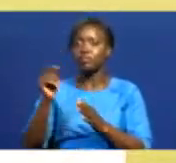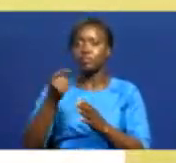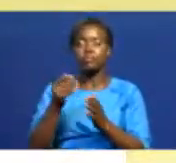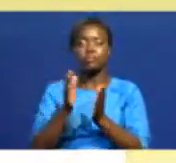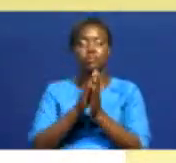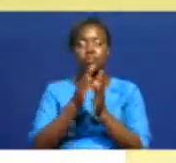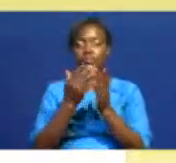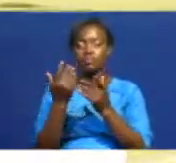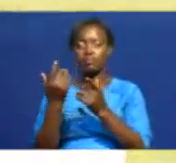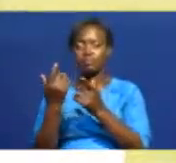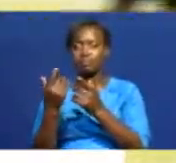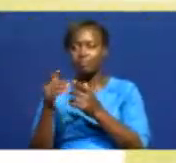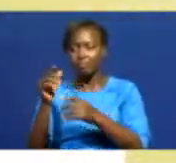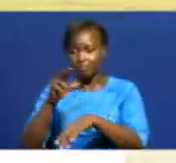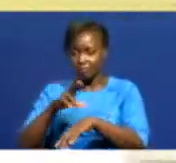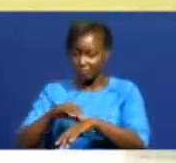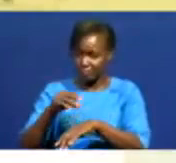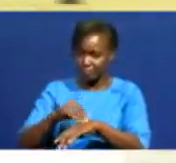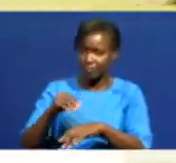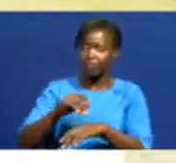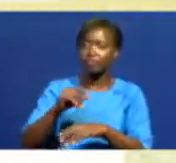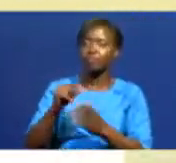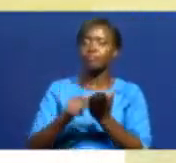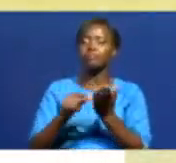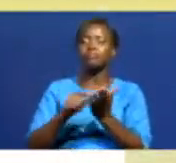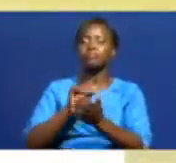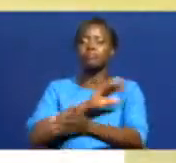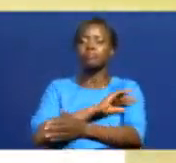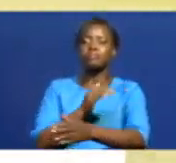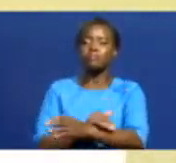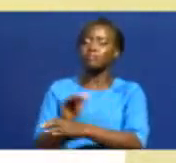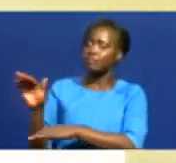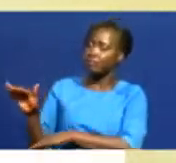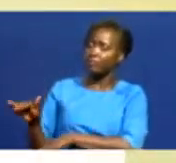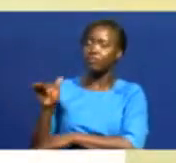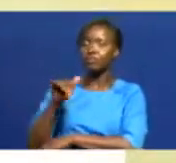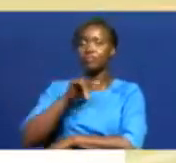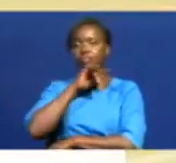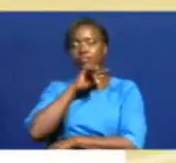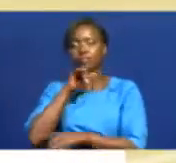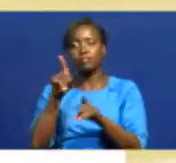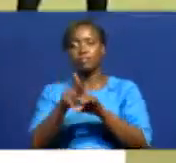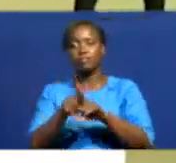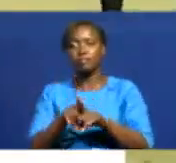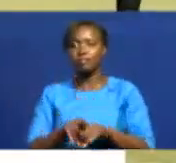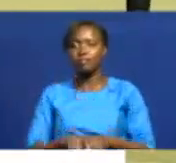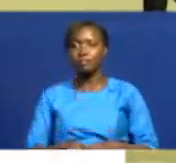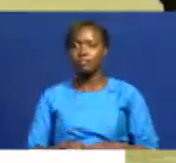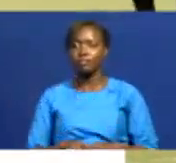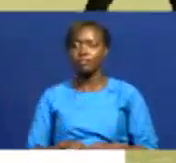facing Namibia, Ghana, Nigeria, Uganda, and Zimbabwe. For Prime Edition, I'm Sela Onyango.